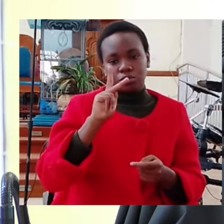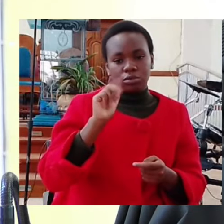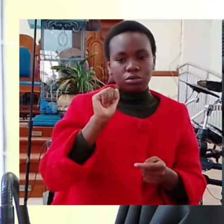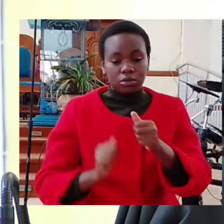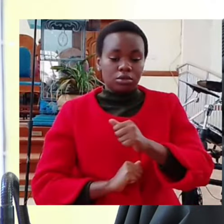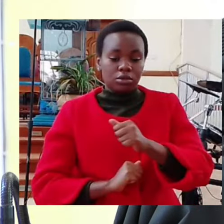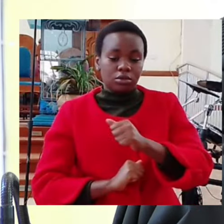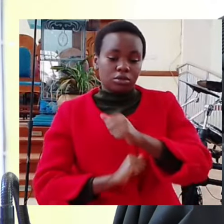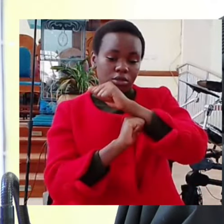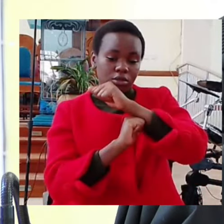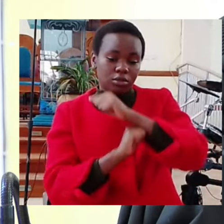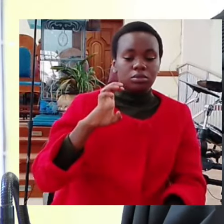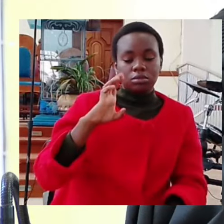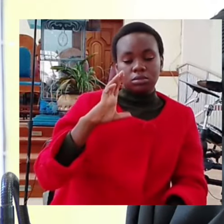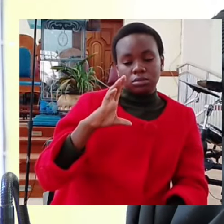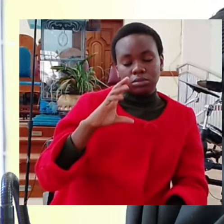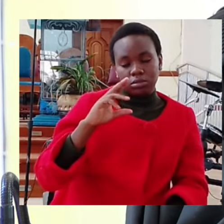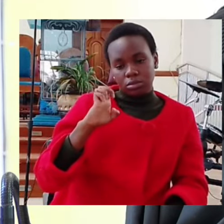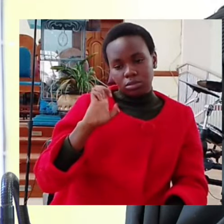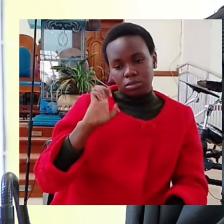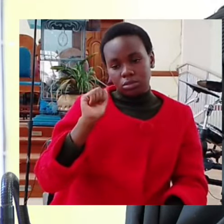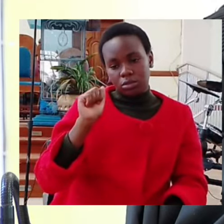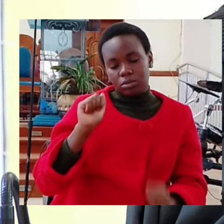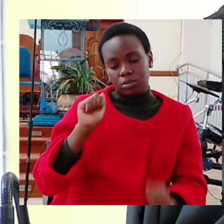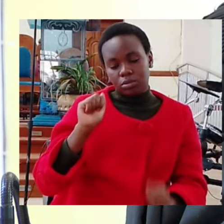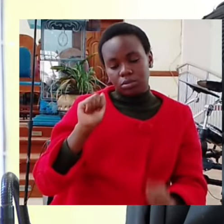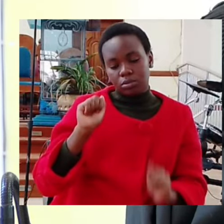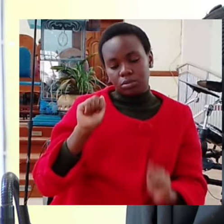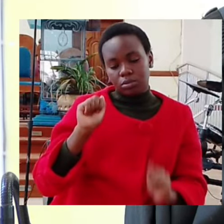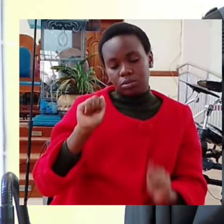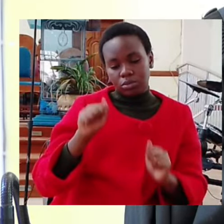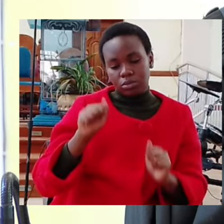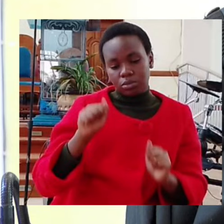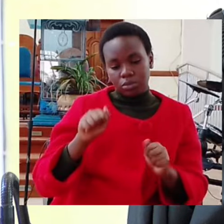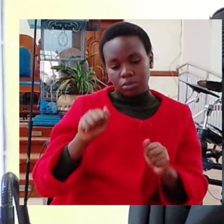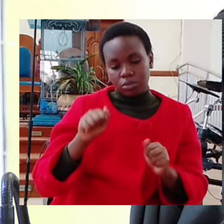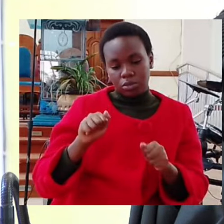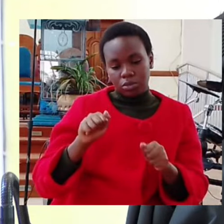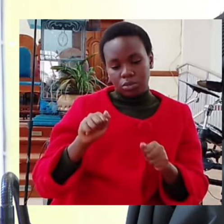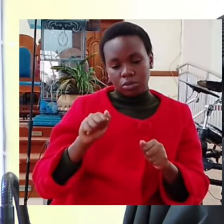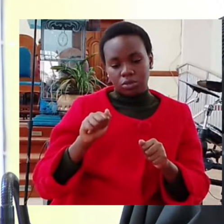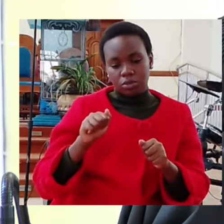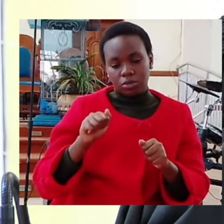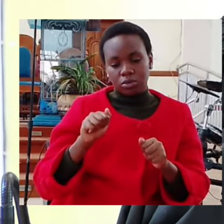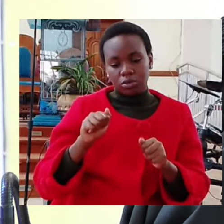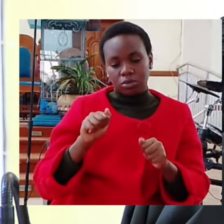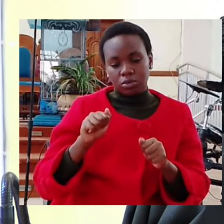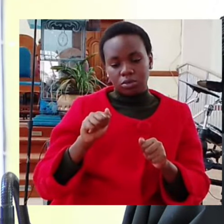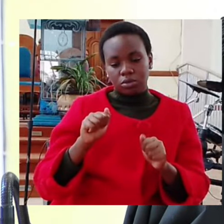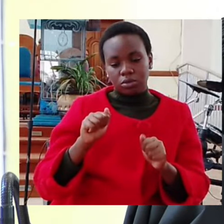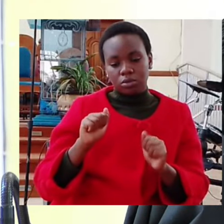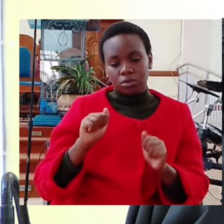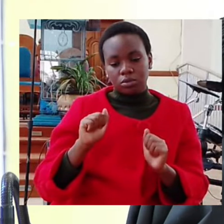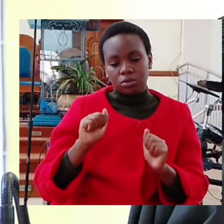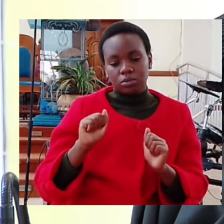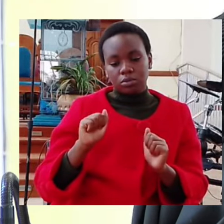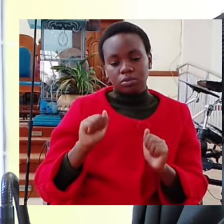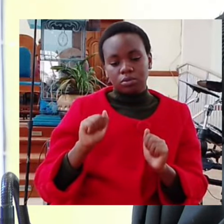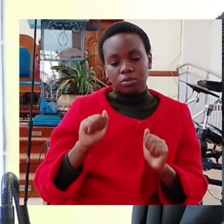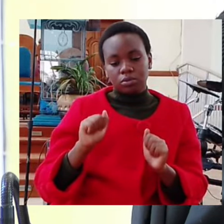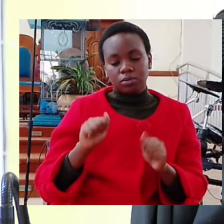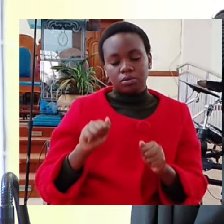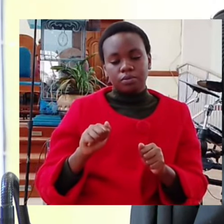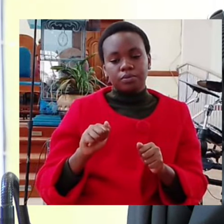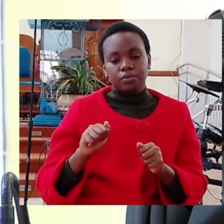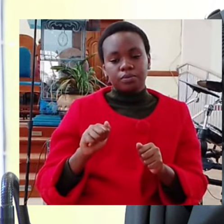PCA Karatina. It's possible, isn't it? So may the Lord help us that as we continue tugithie na mbere na gukenera